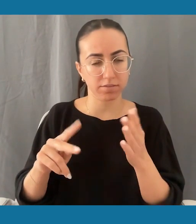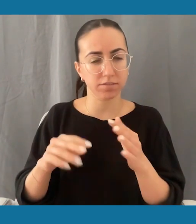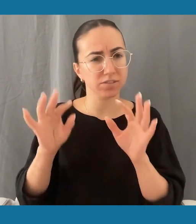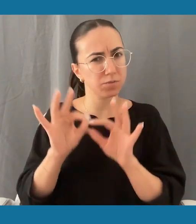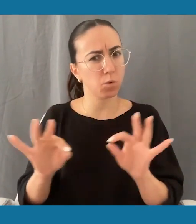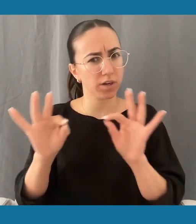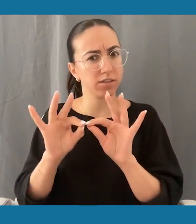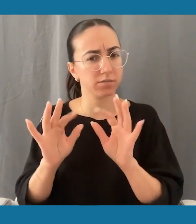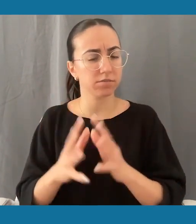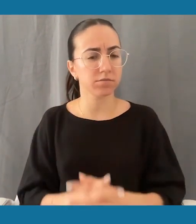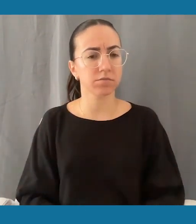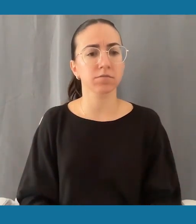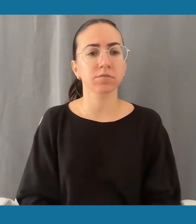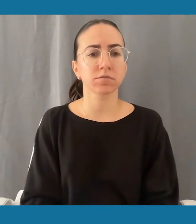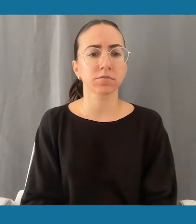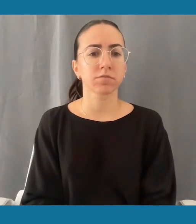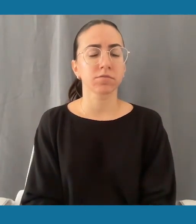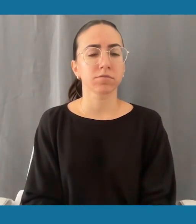important.